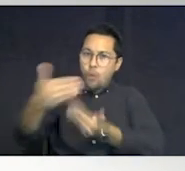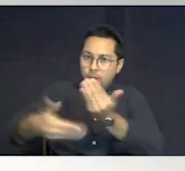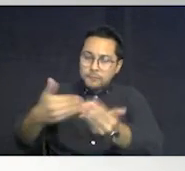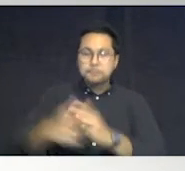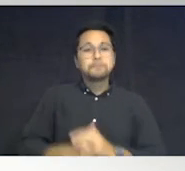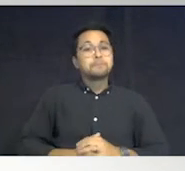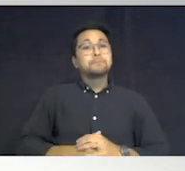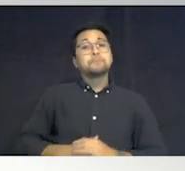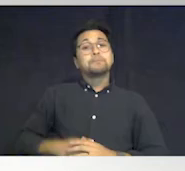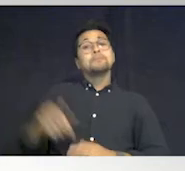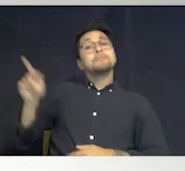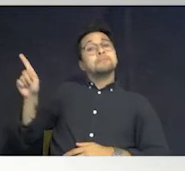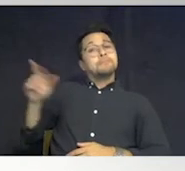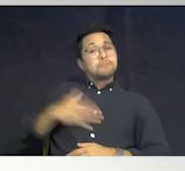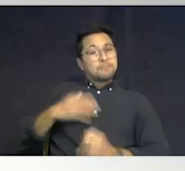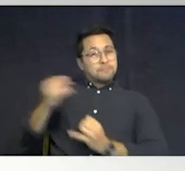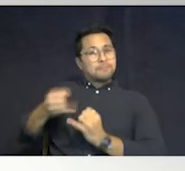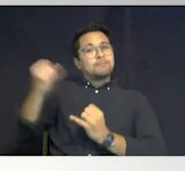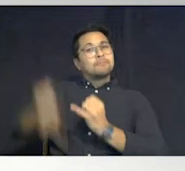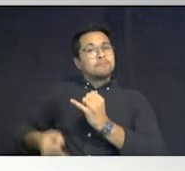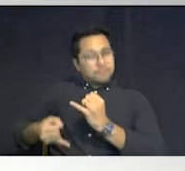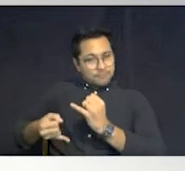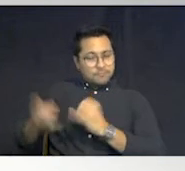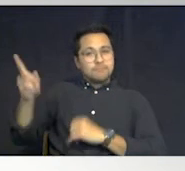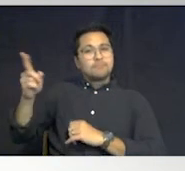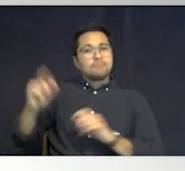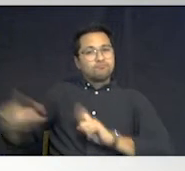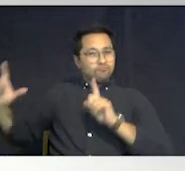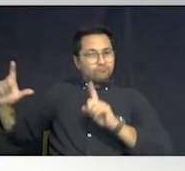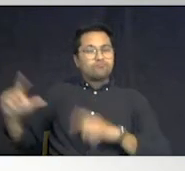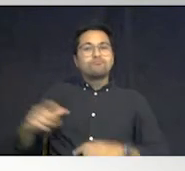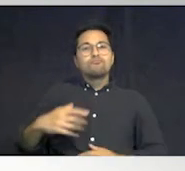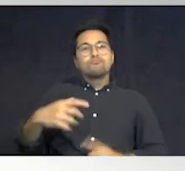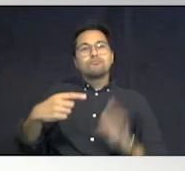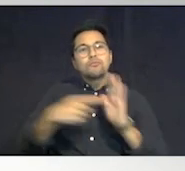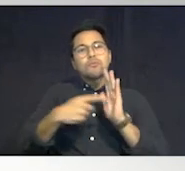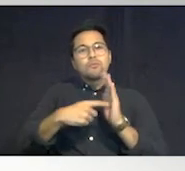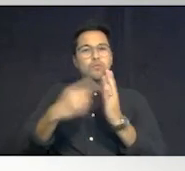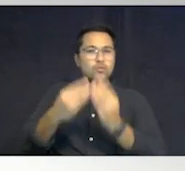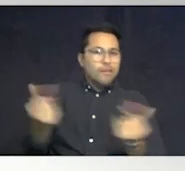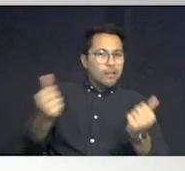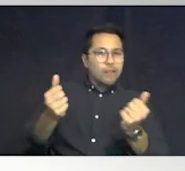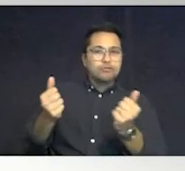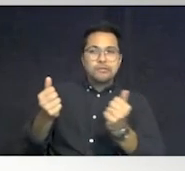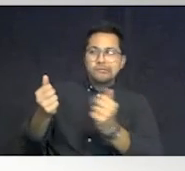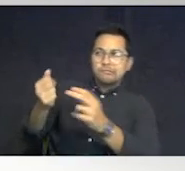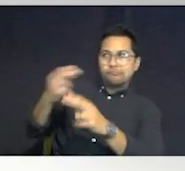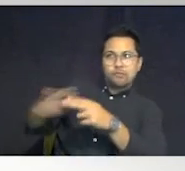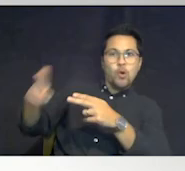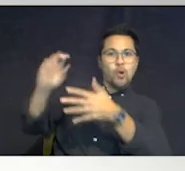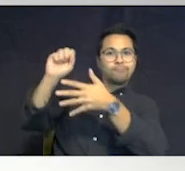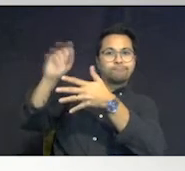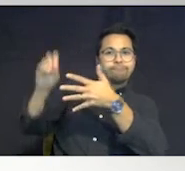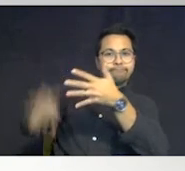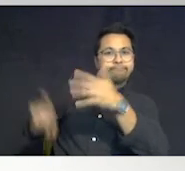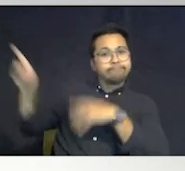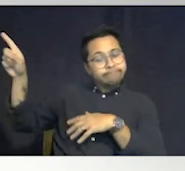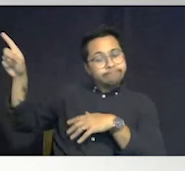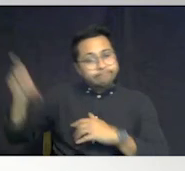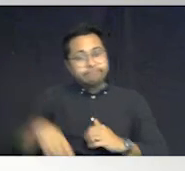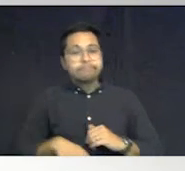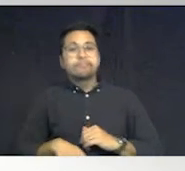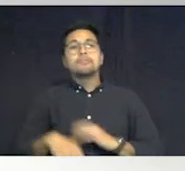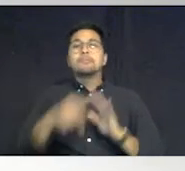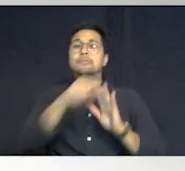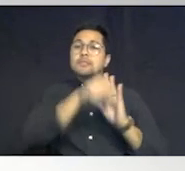And this is my final slide. So again, dispute resolution at a glance. Here I've presented the state-sponsored